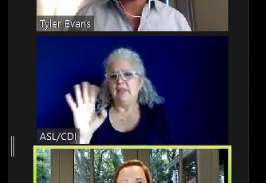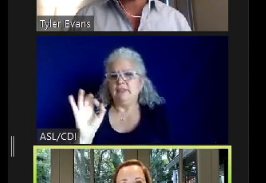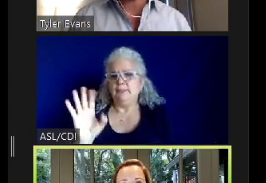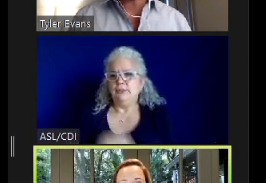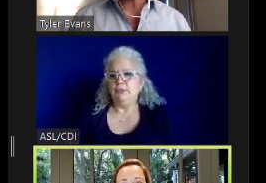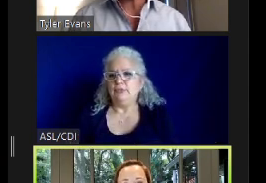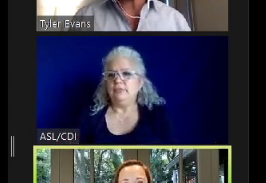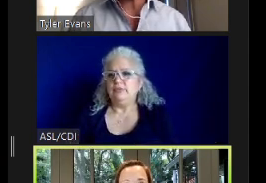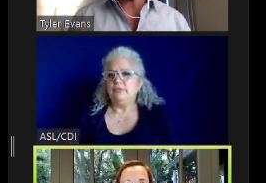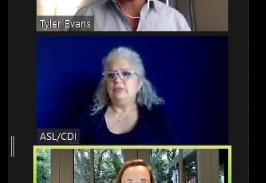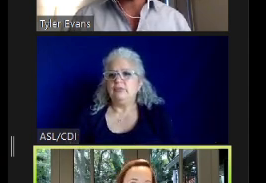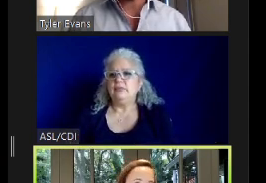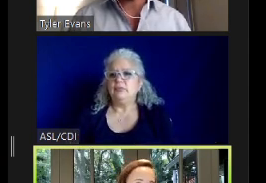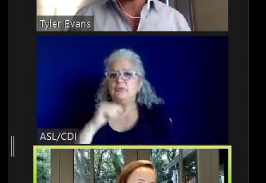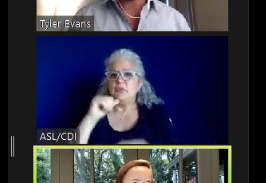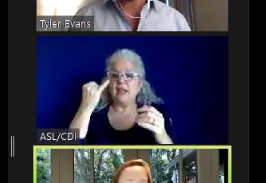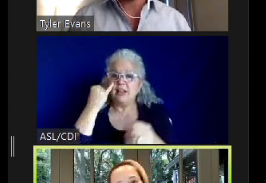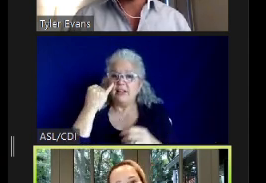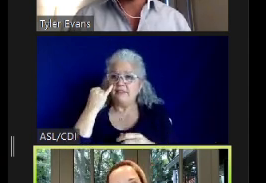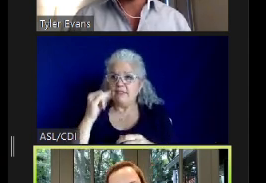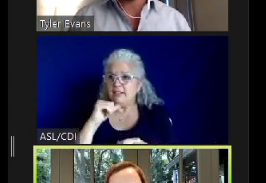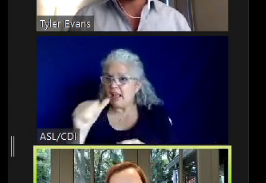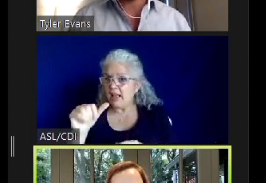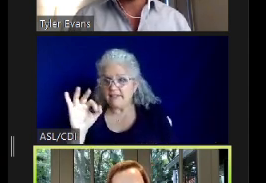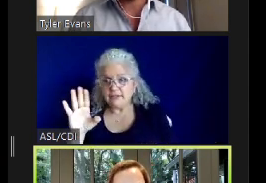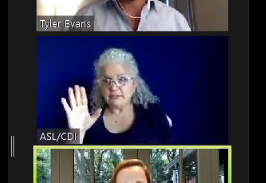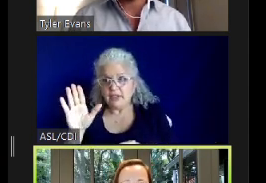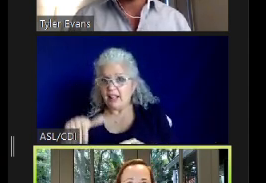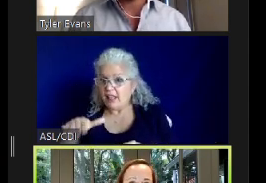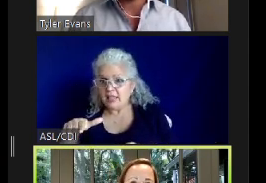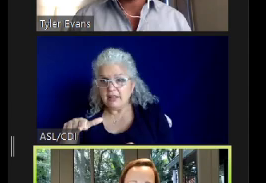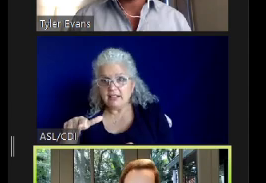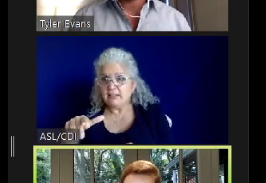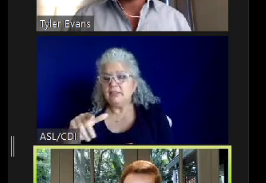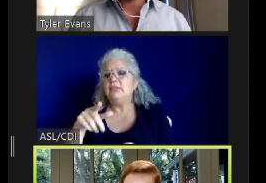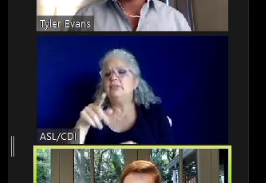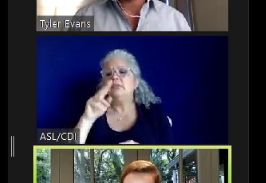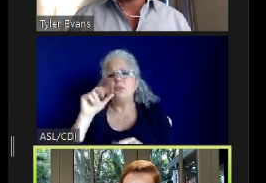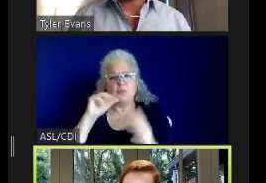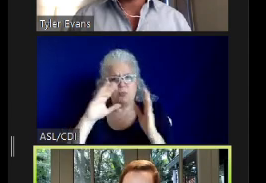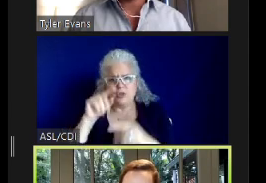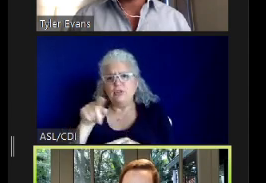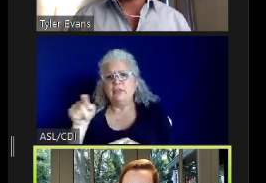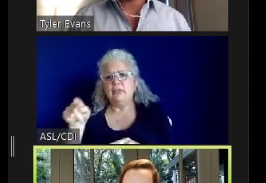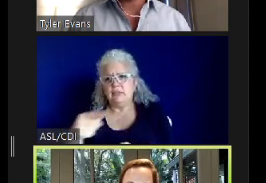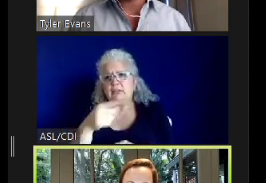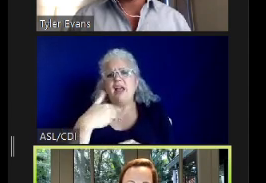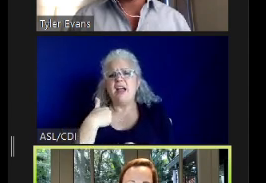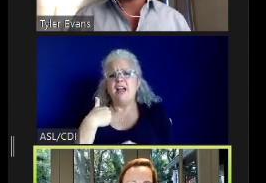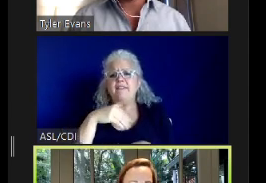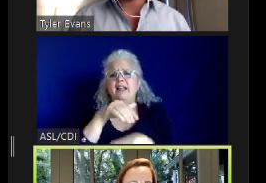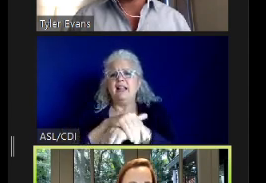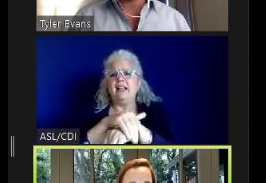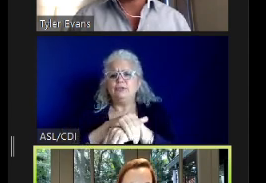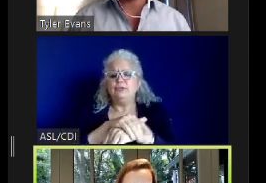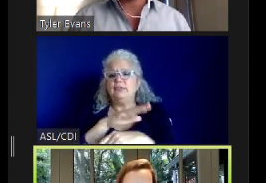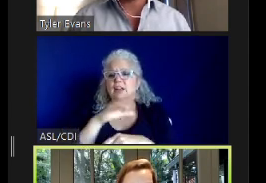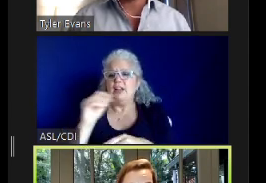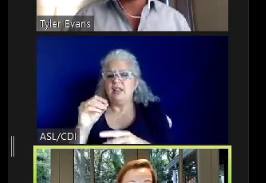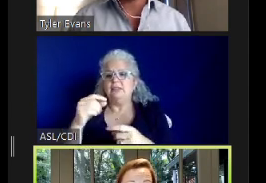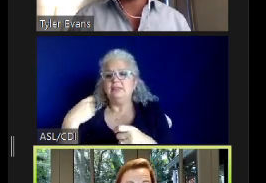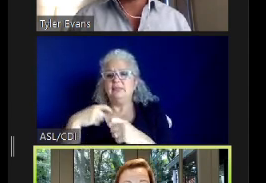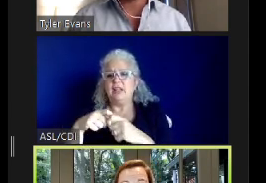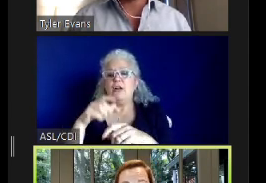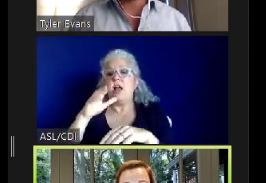will upload both the English and the Spanish interpretation versions to our YouTube channels and make those available in the next 24